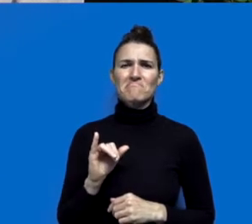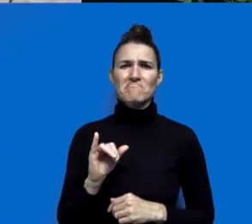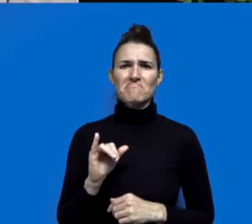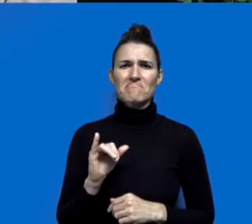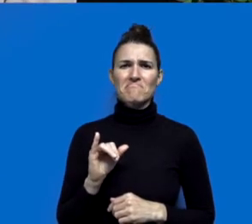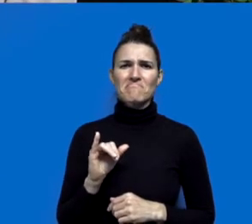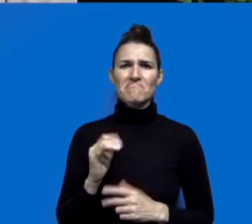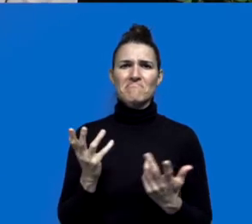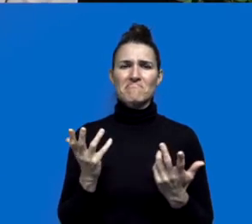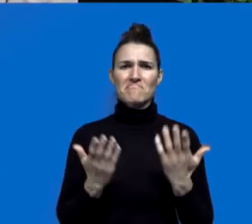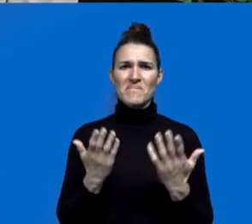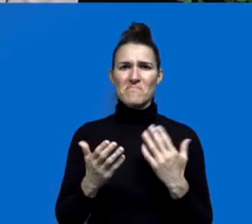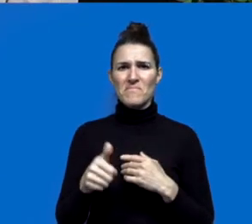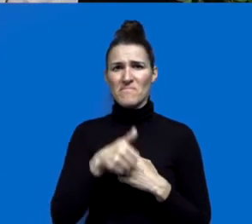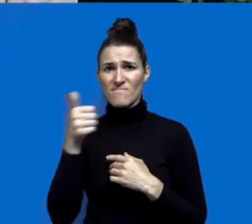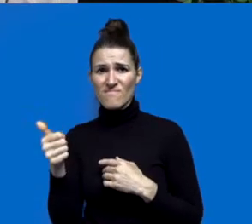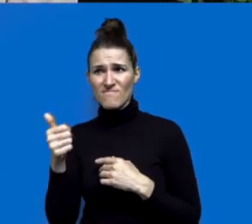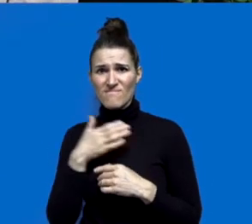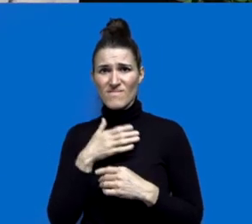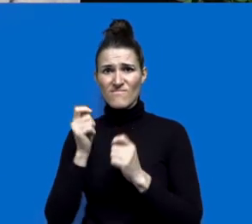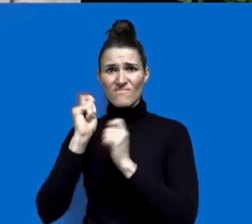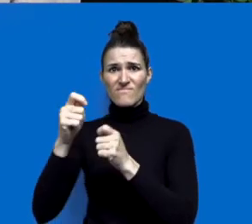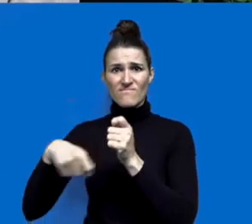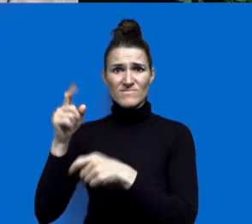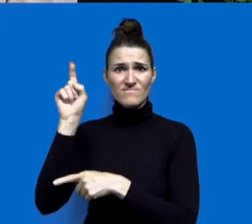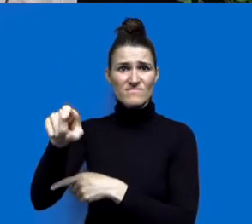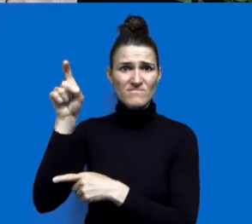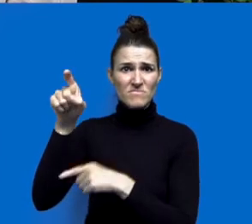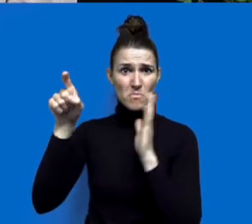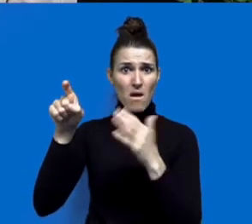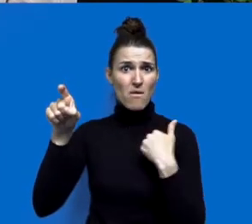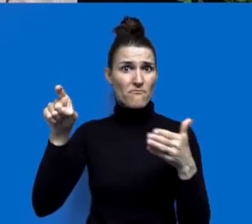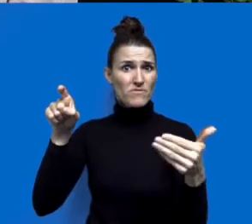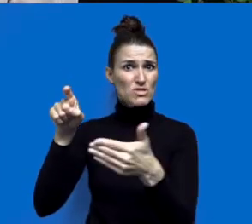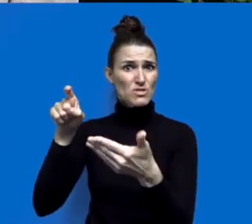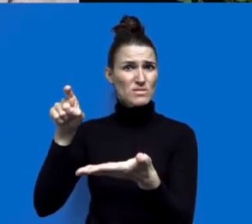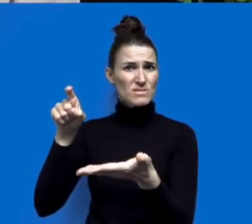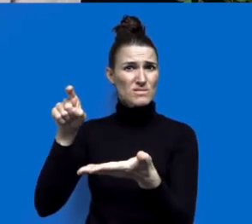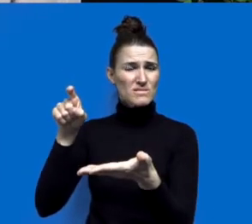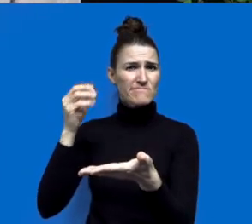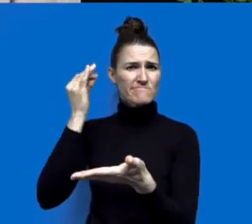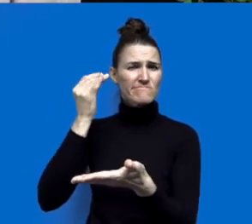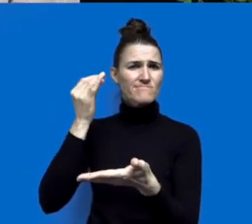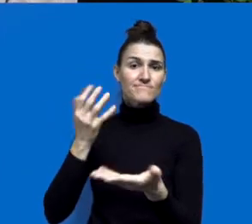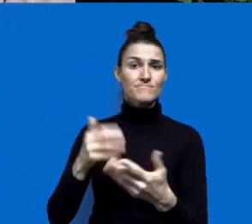Maybe one of my other fishing rods will have an actual fish, said Fern to